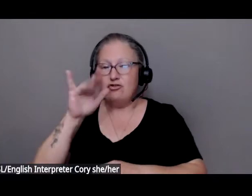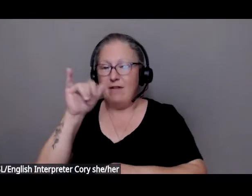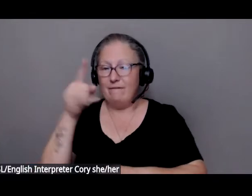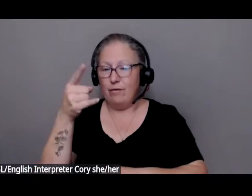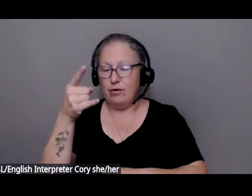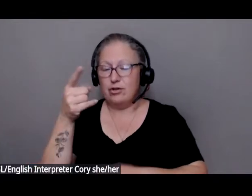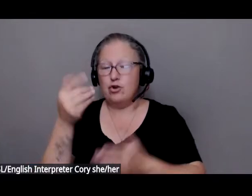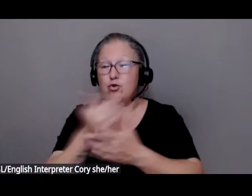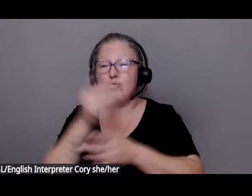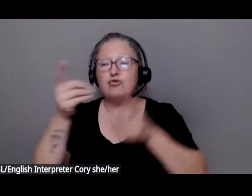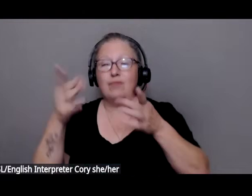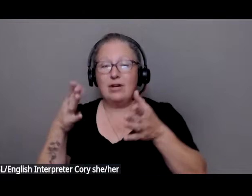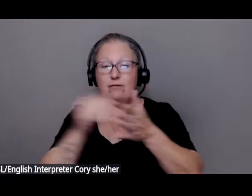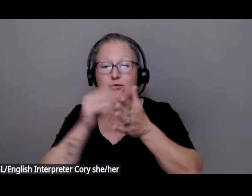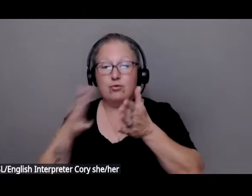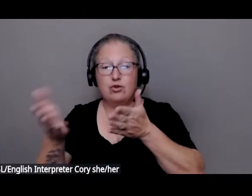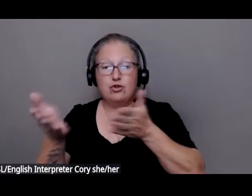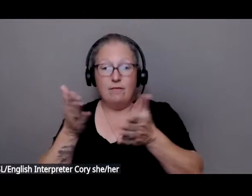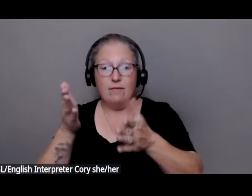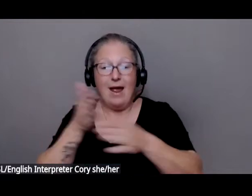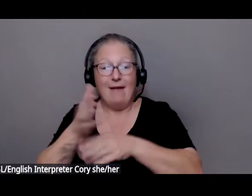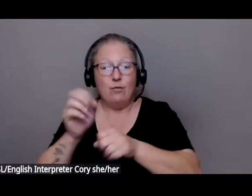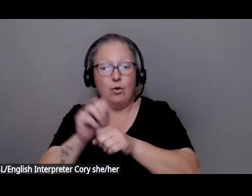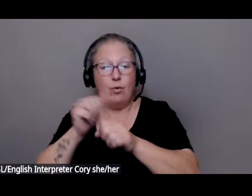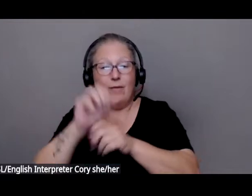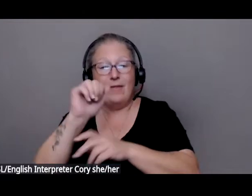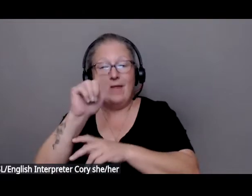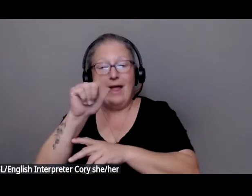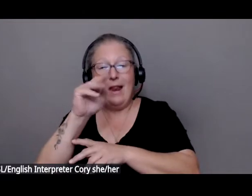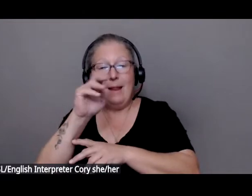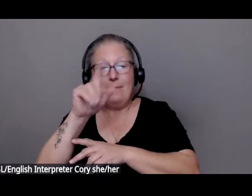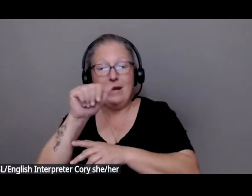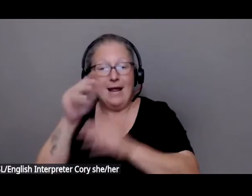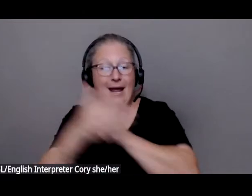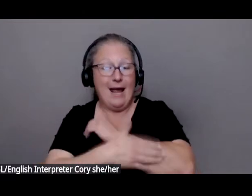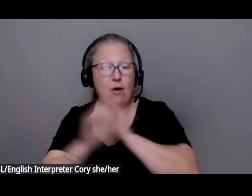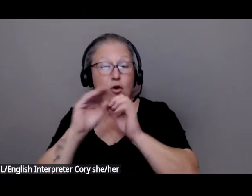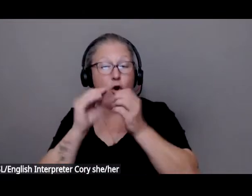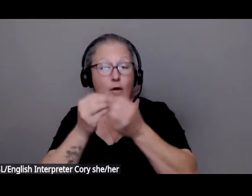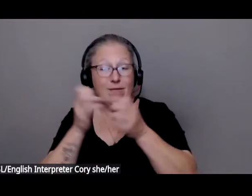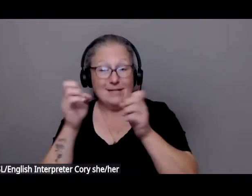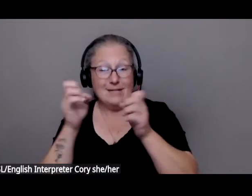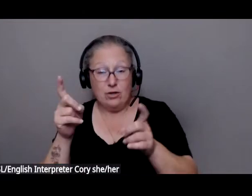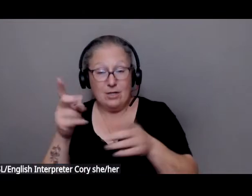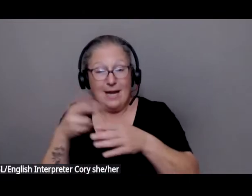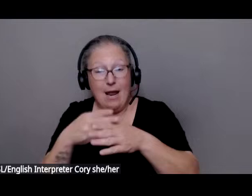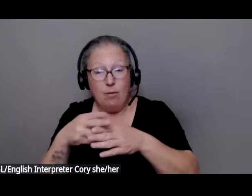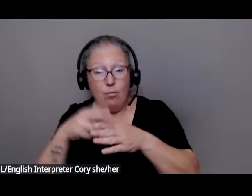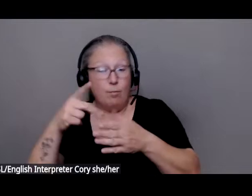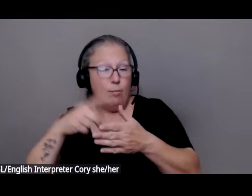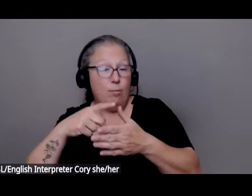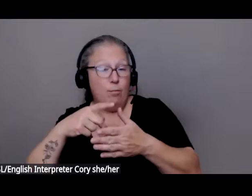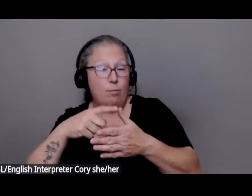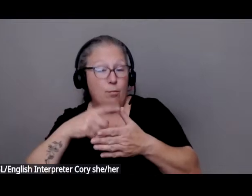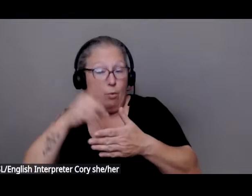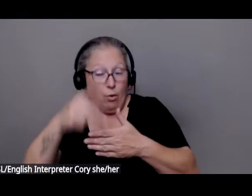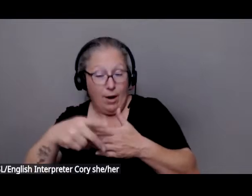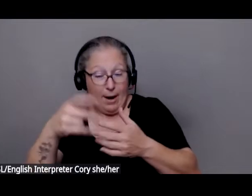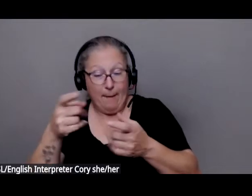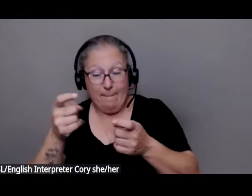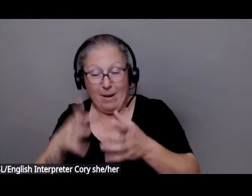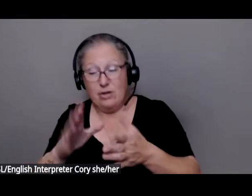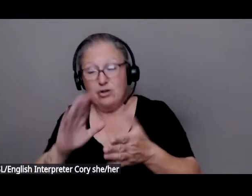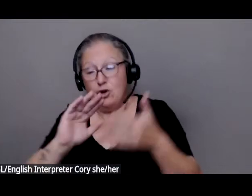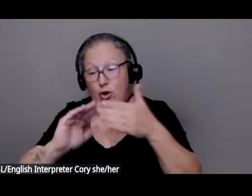Student Services after working with the Alameda County Office of Education as an interim program manager of